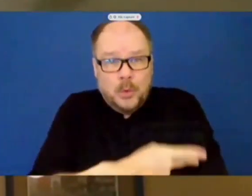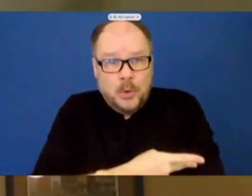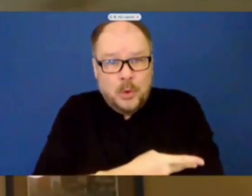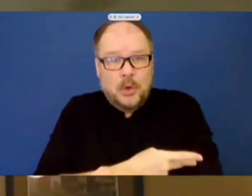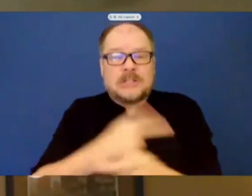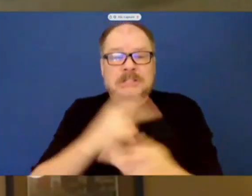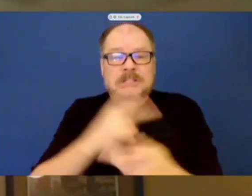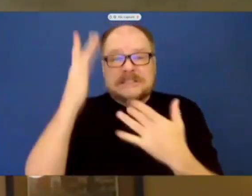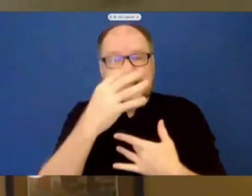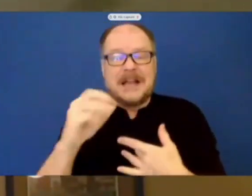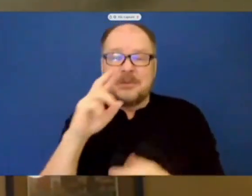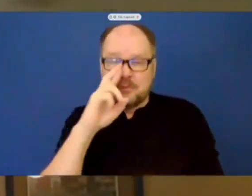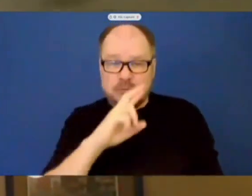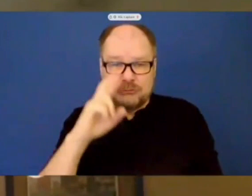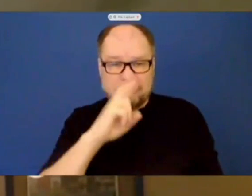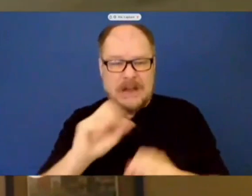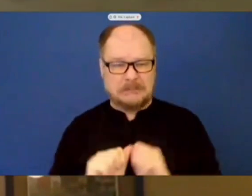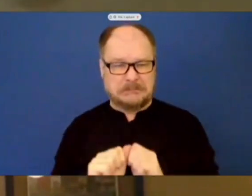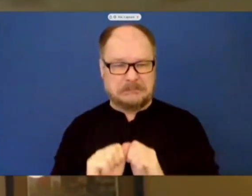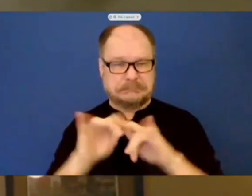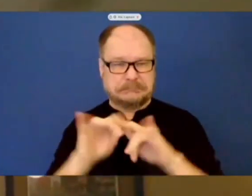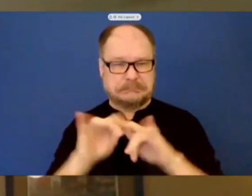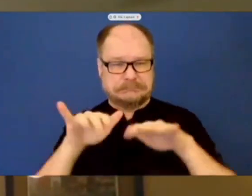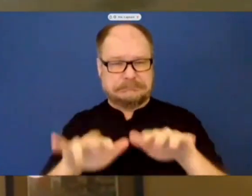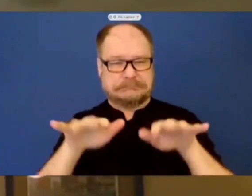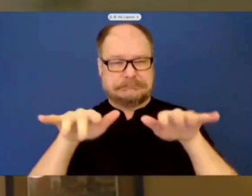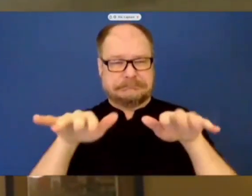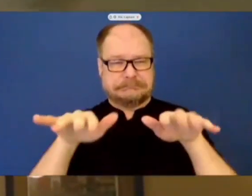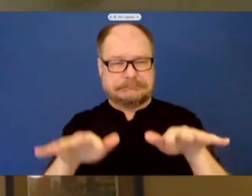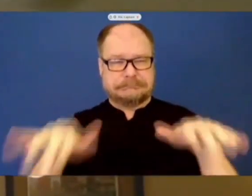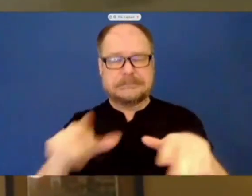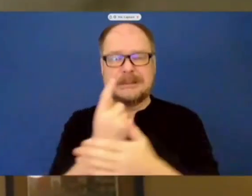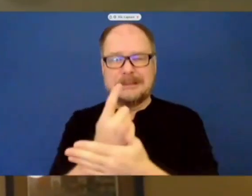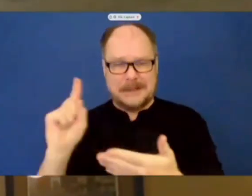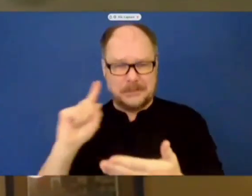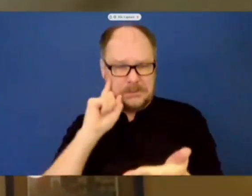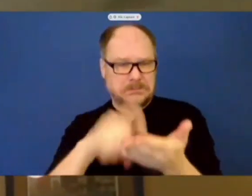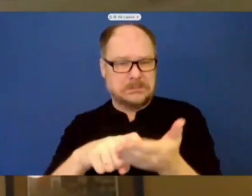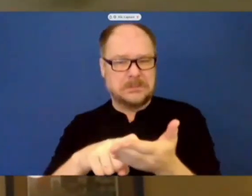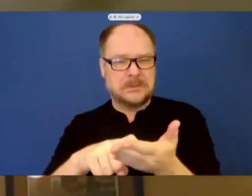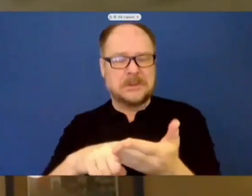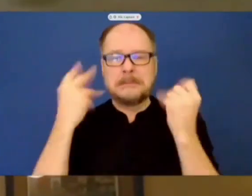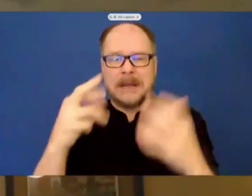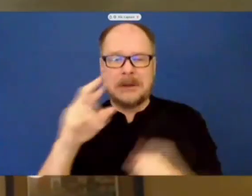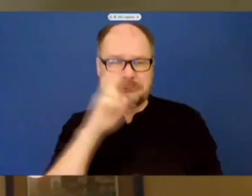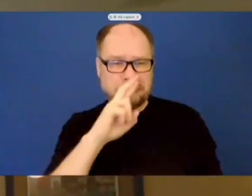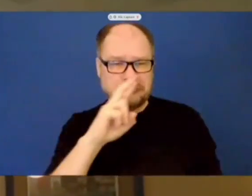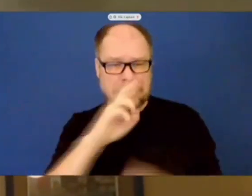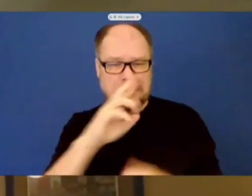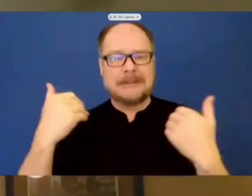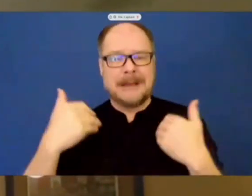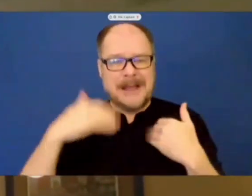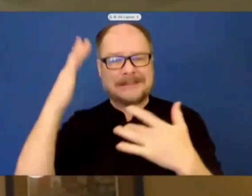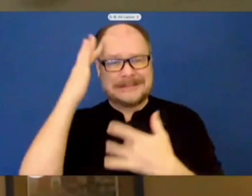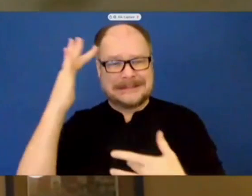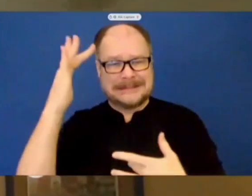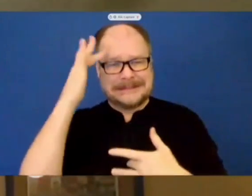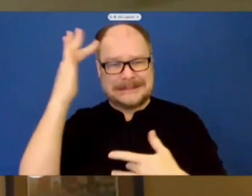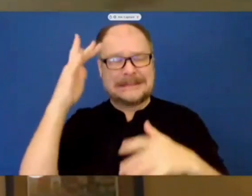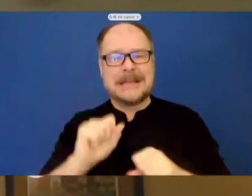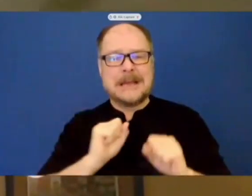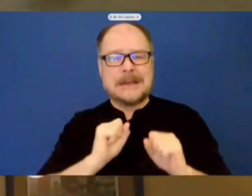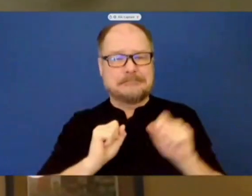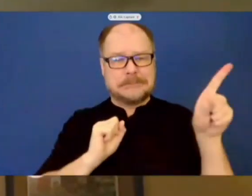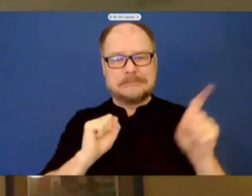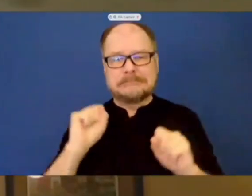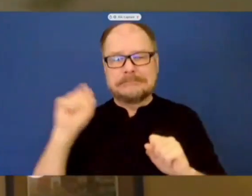rat infestation was recognized late last week. Rodents transmit diseases to humans through direct contact, as well as